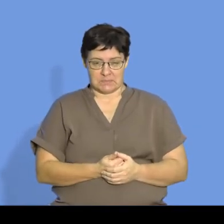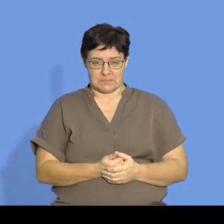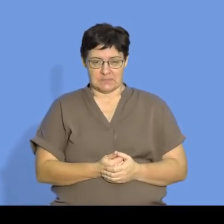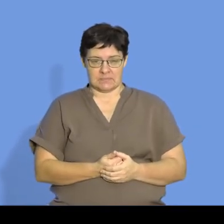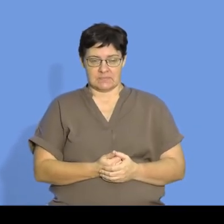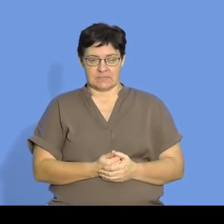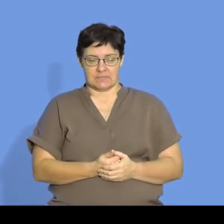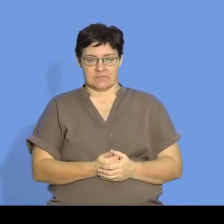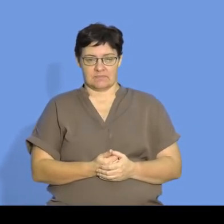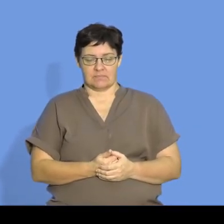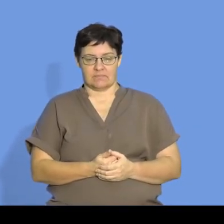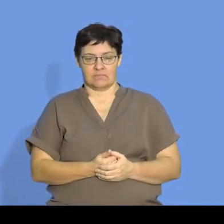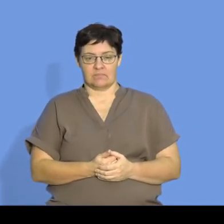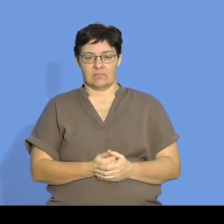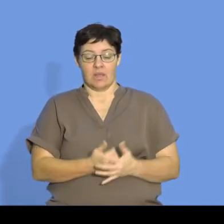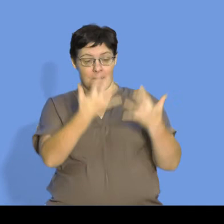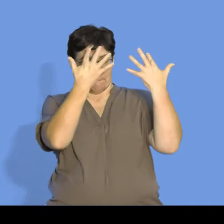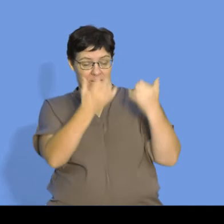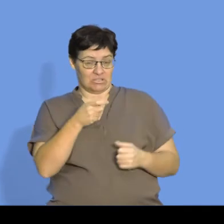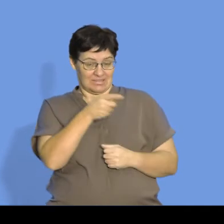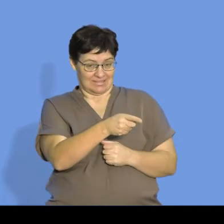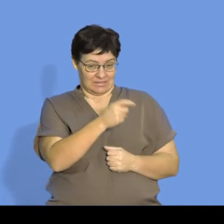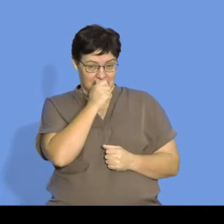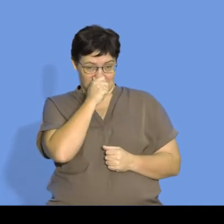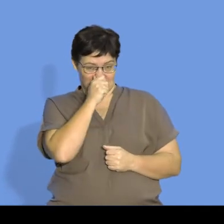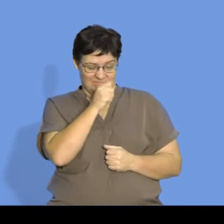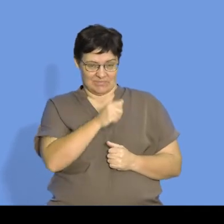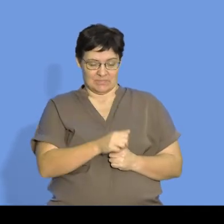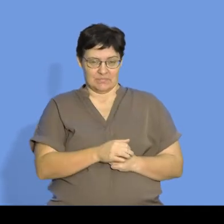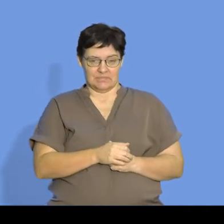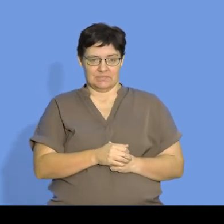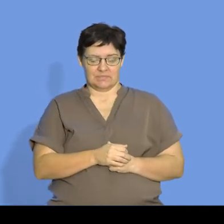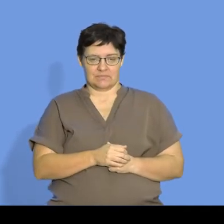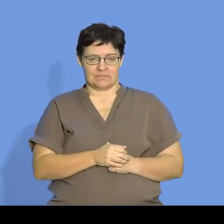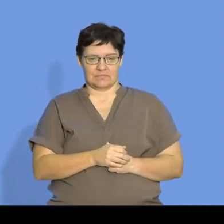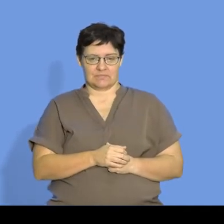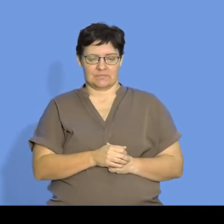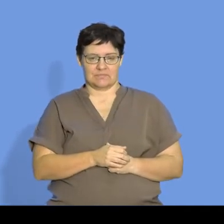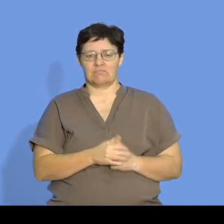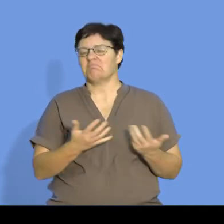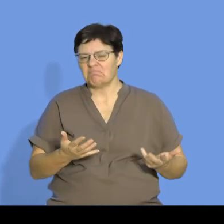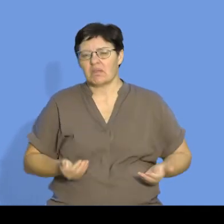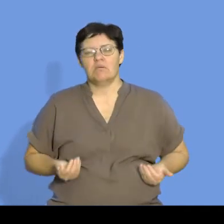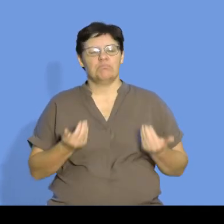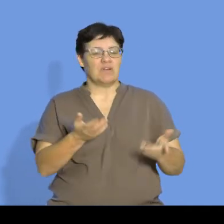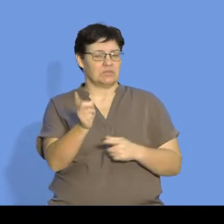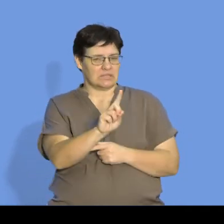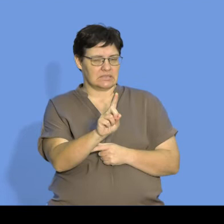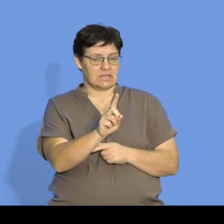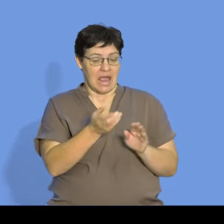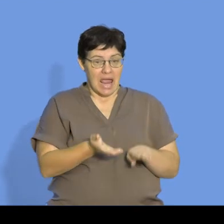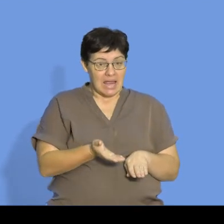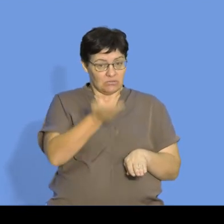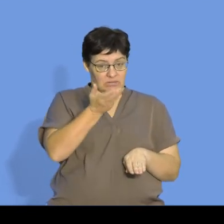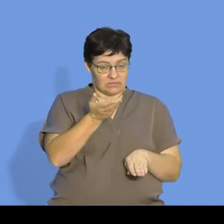your budget, can you see? I've already alluded to this point here. Should provide for any